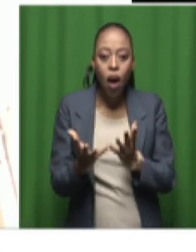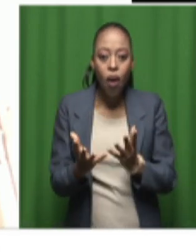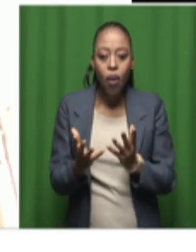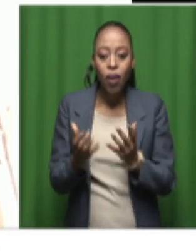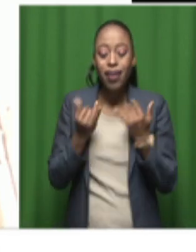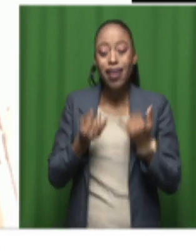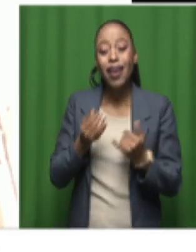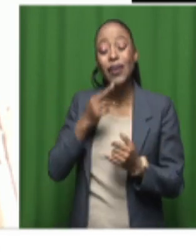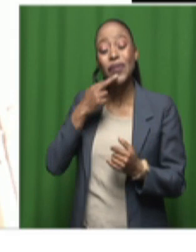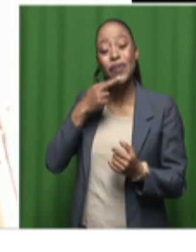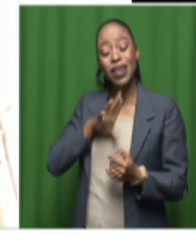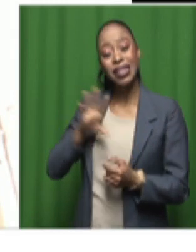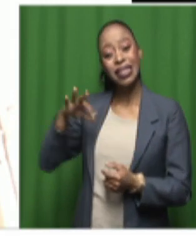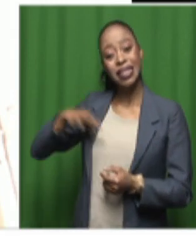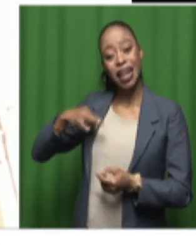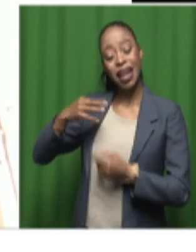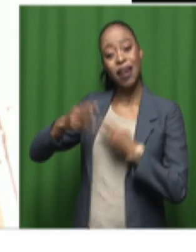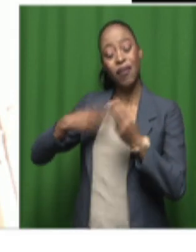for workers have been